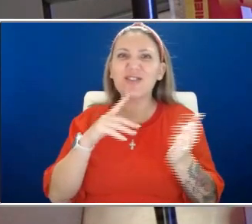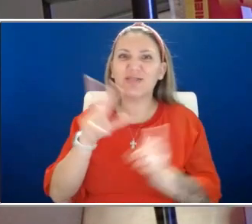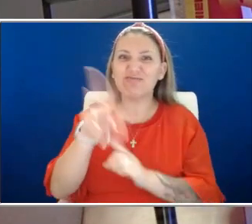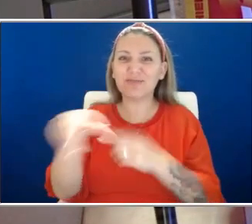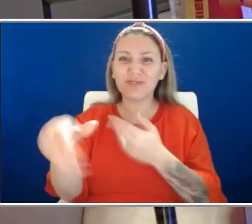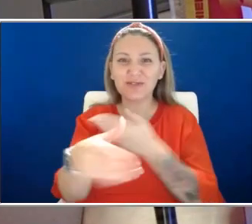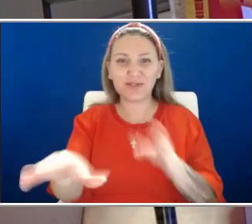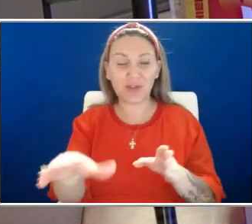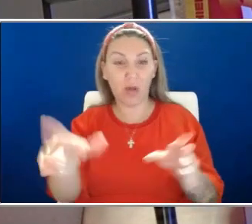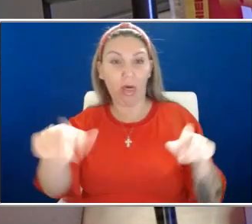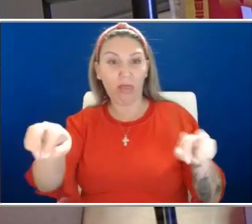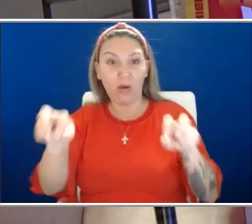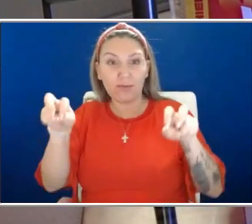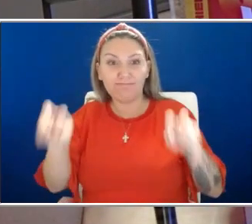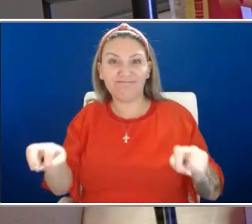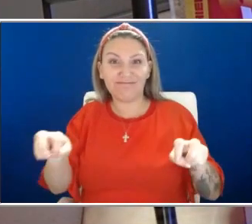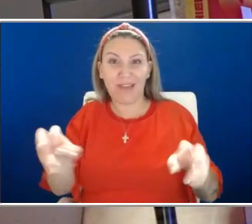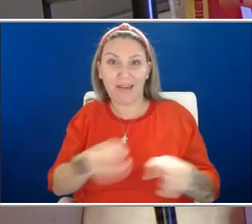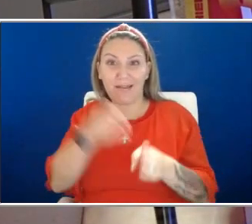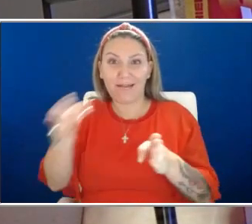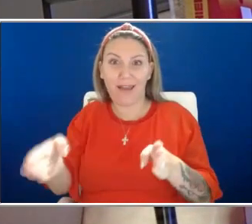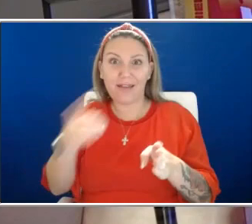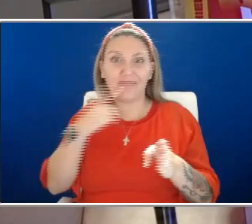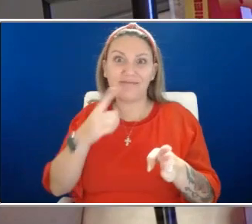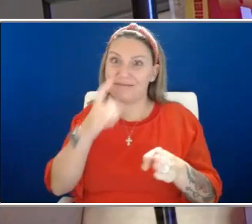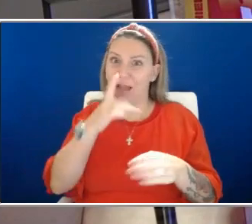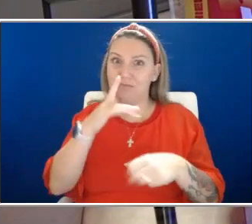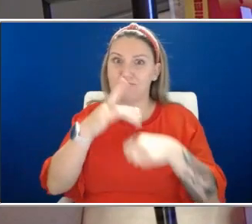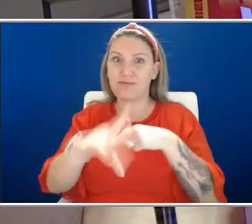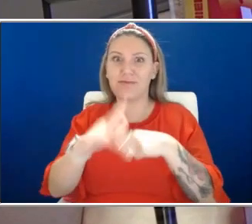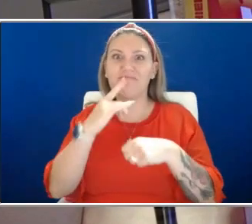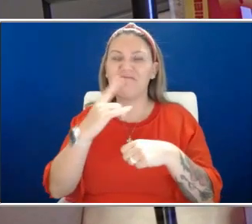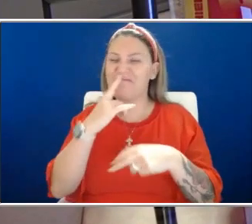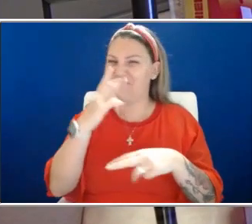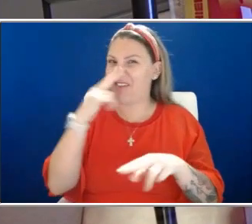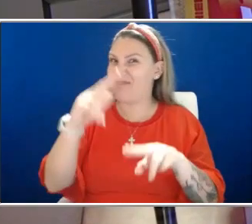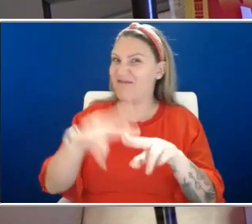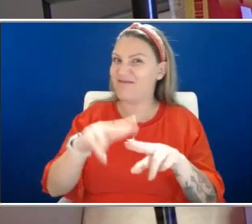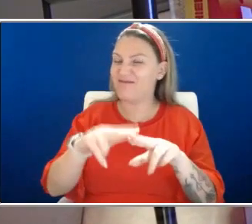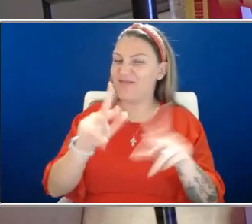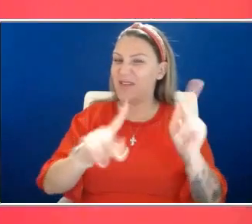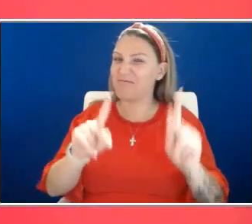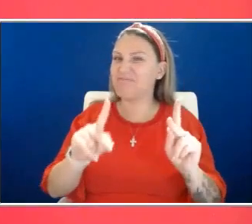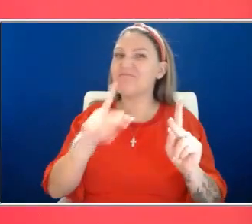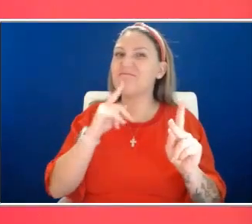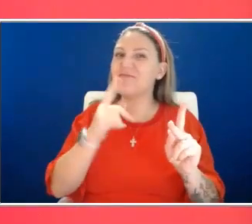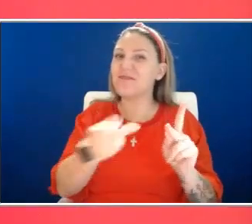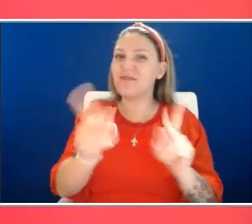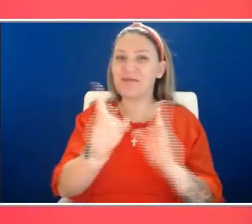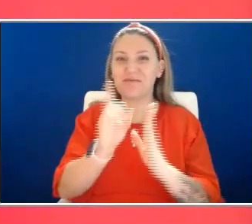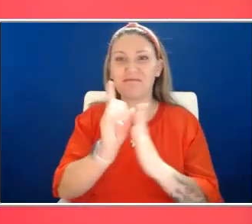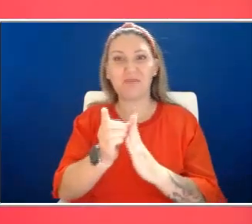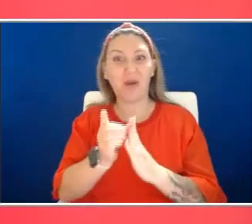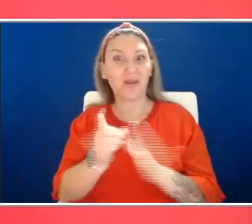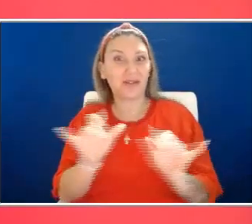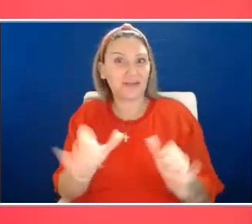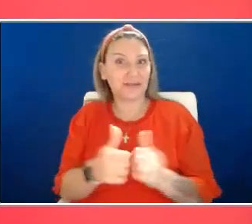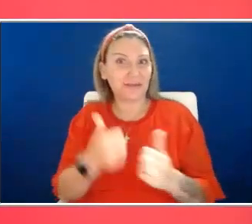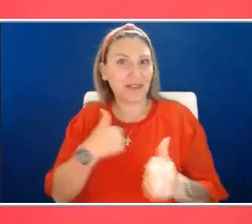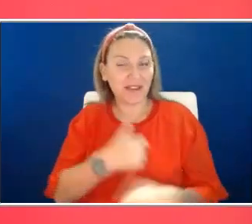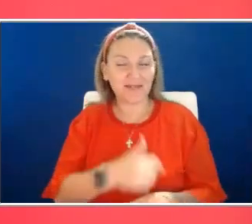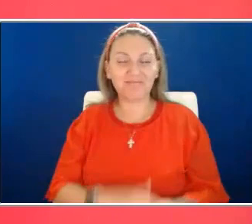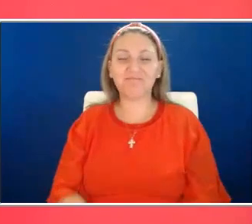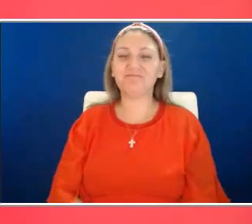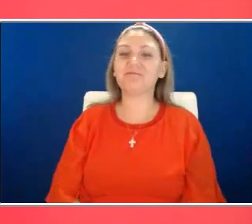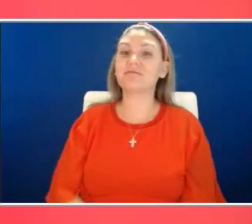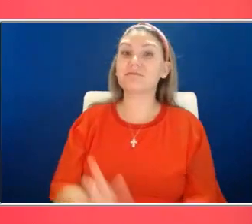seats right next to me, they will not be empty for long. They will be filled with some really fun guests coming up here in just a few moments. So stay with us. But the Chiefs,